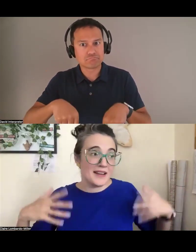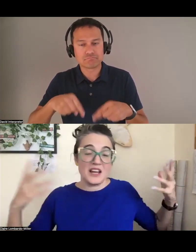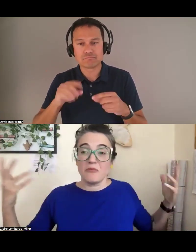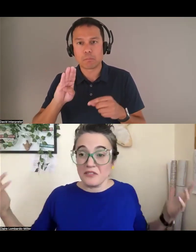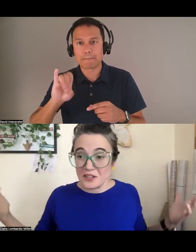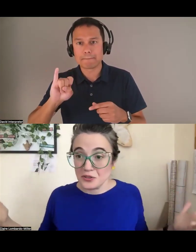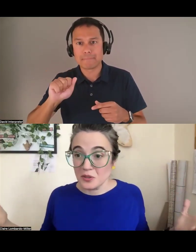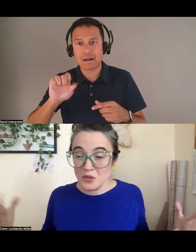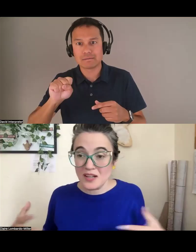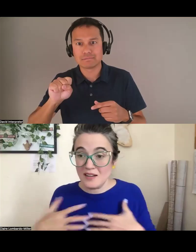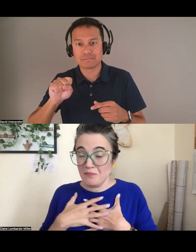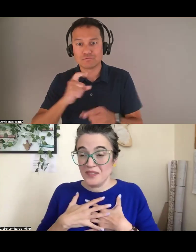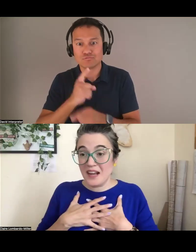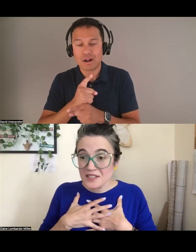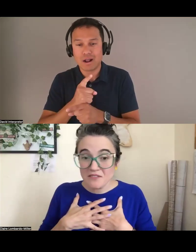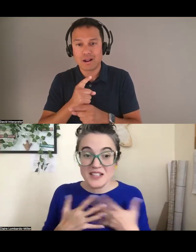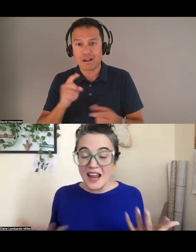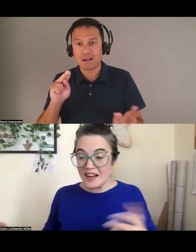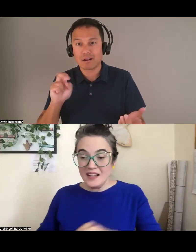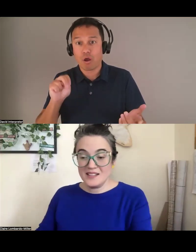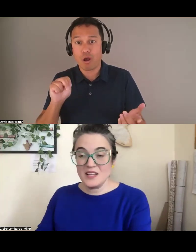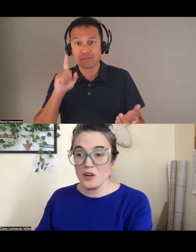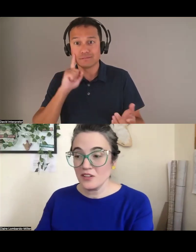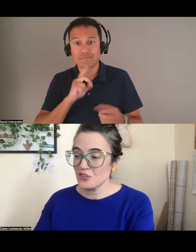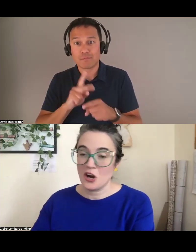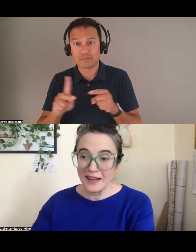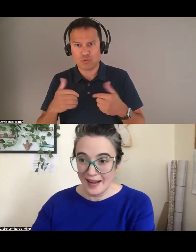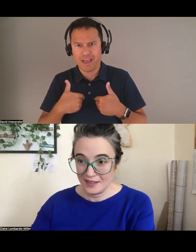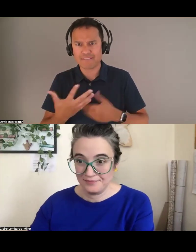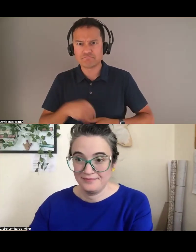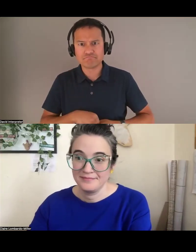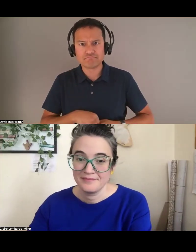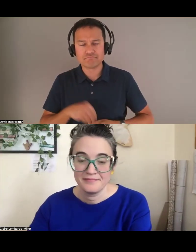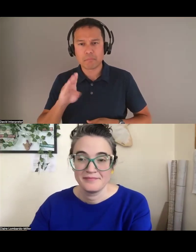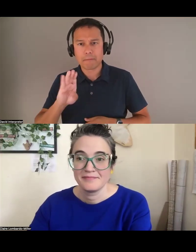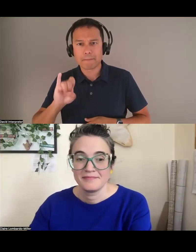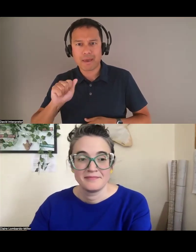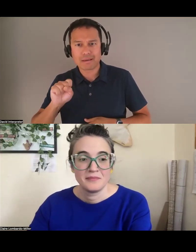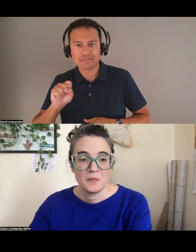non-professional, non-deaf professional community carries every day. See where they're starting at.